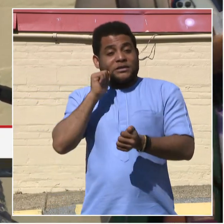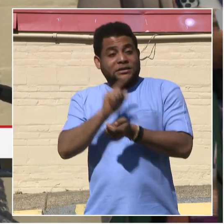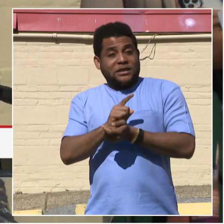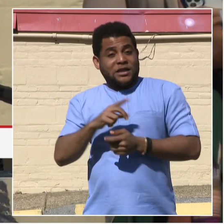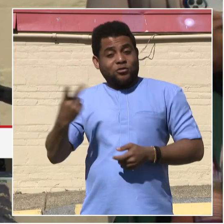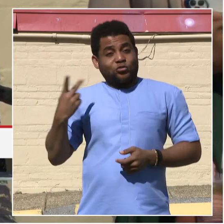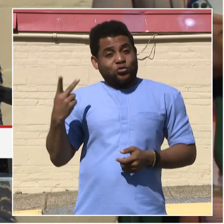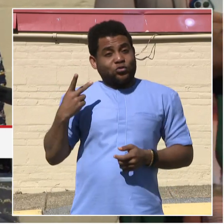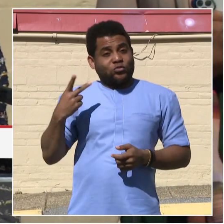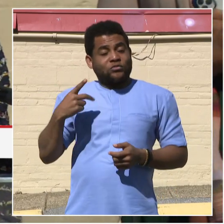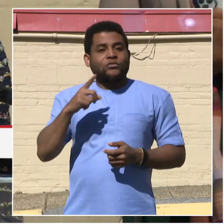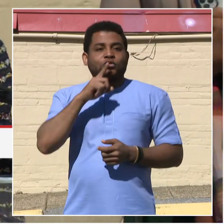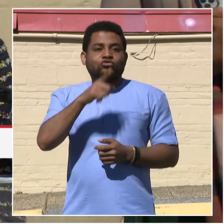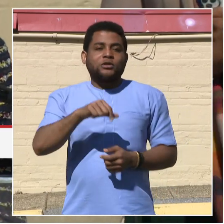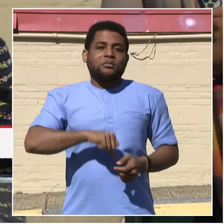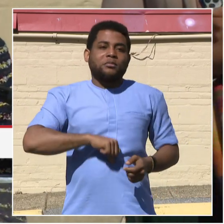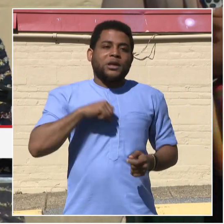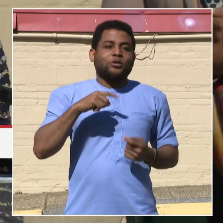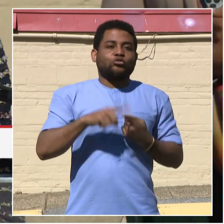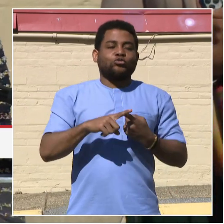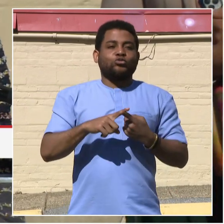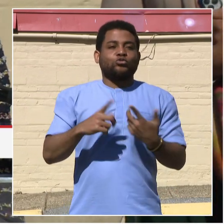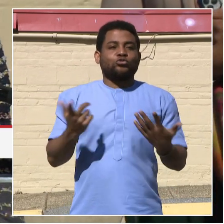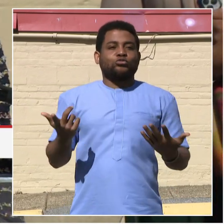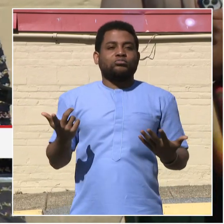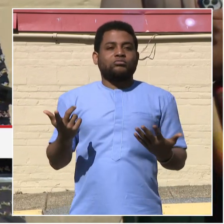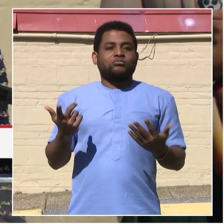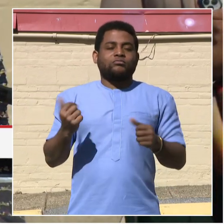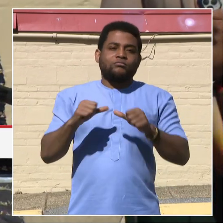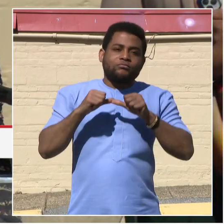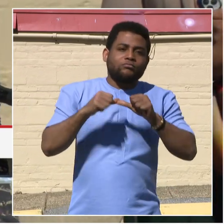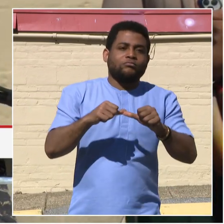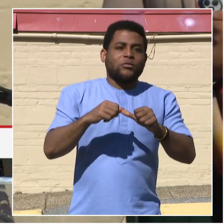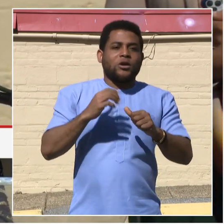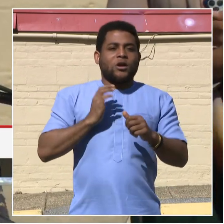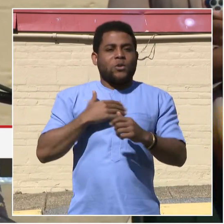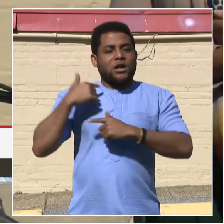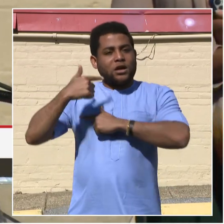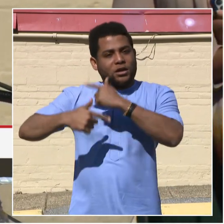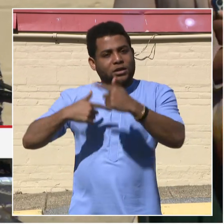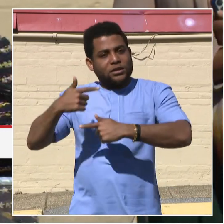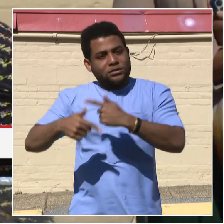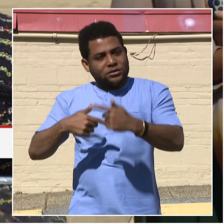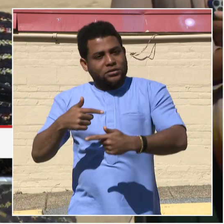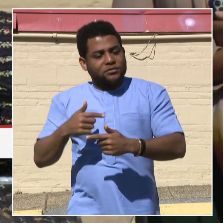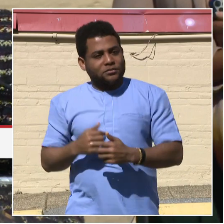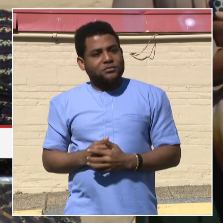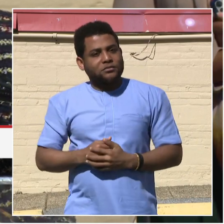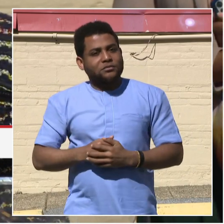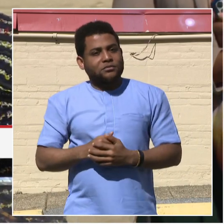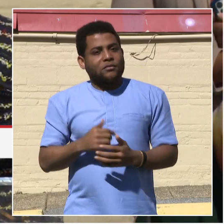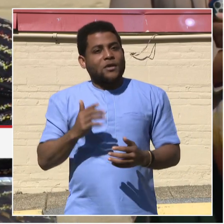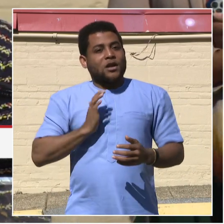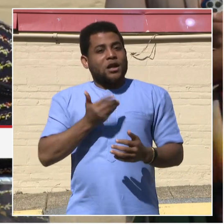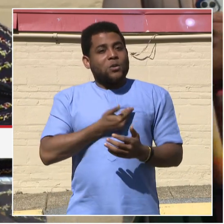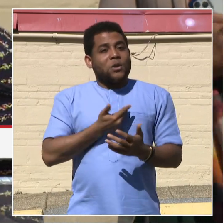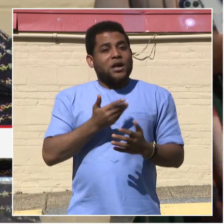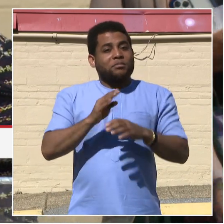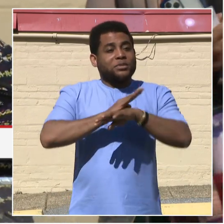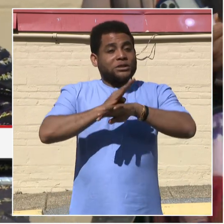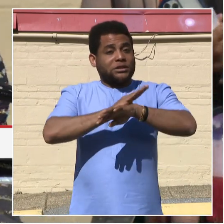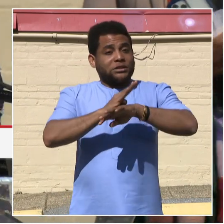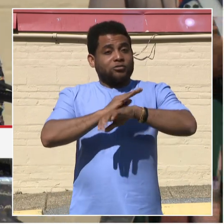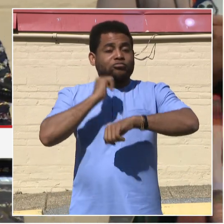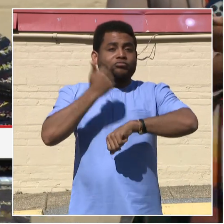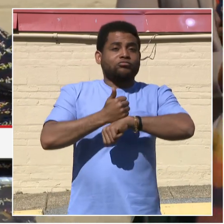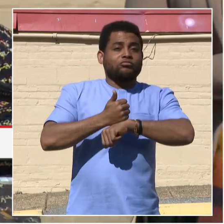very proud to carry on our family's legacy. Our shop was founded in